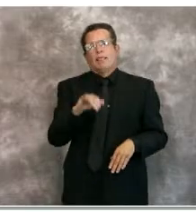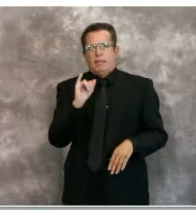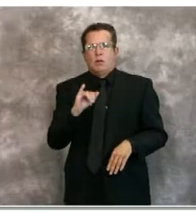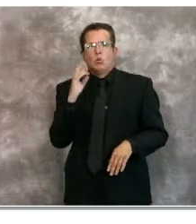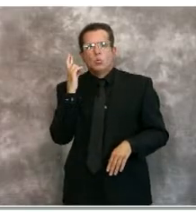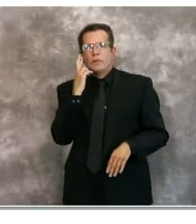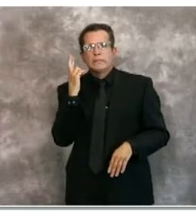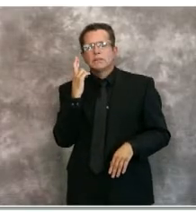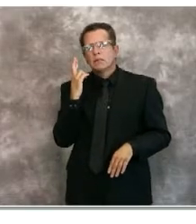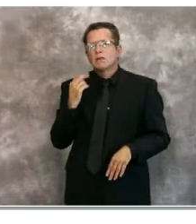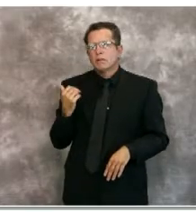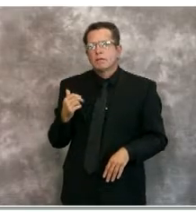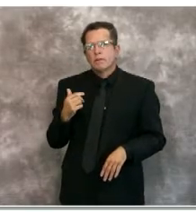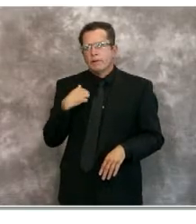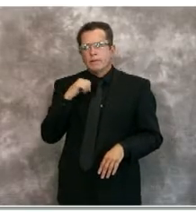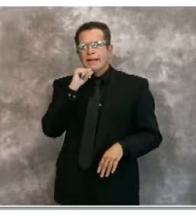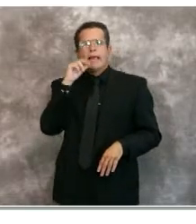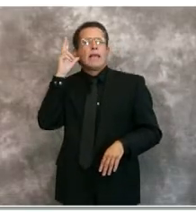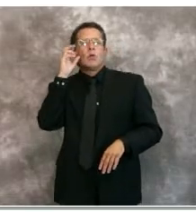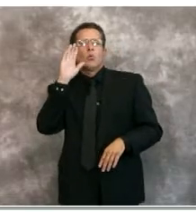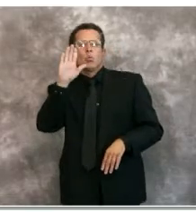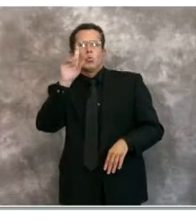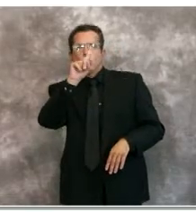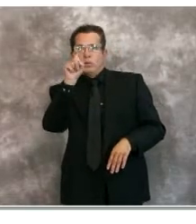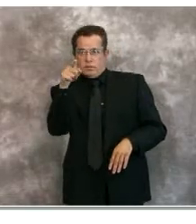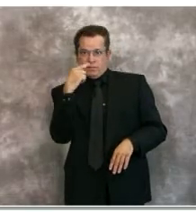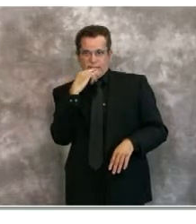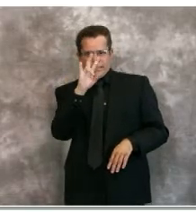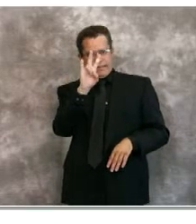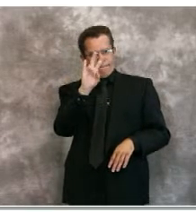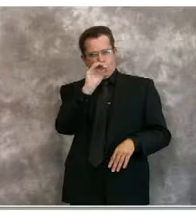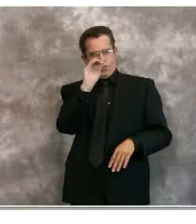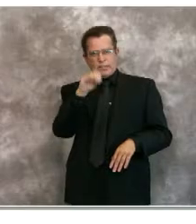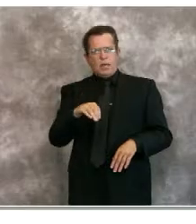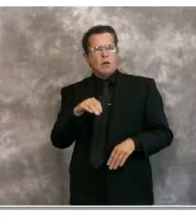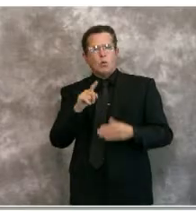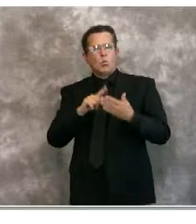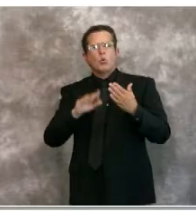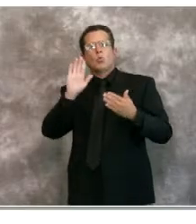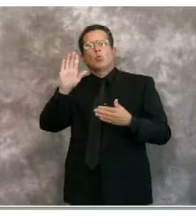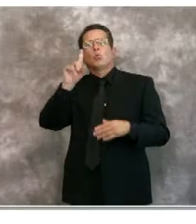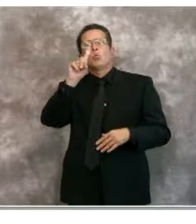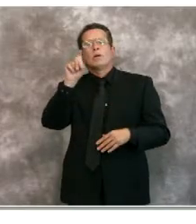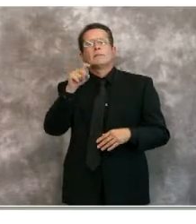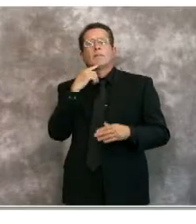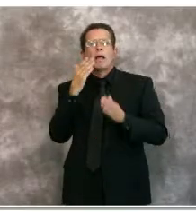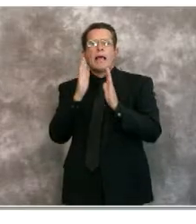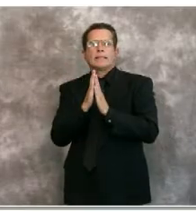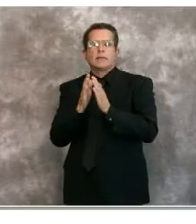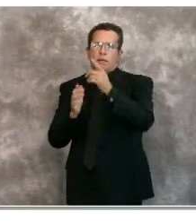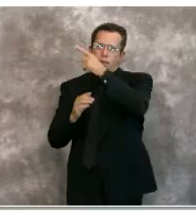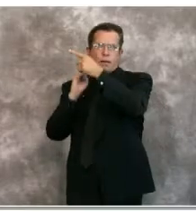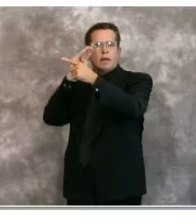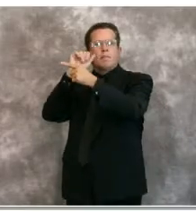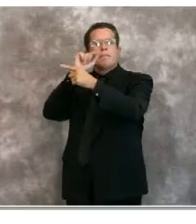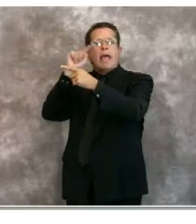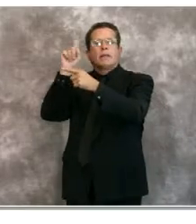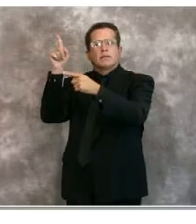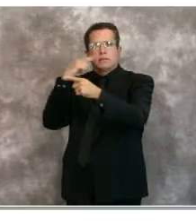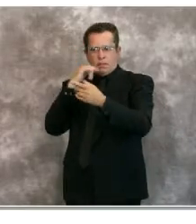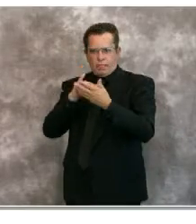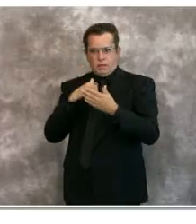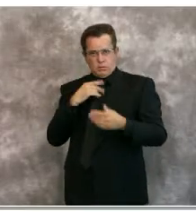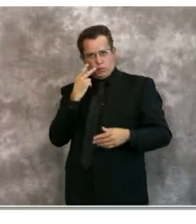I didn't hear all of your question. You said 7%? Can you ask it again? I'm talking about just that we saw that